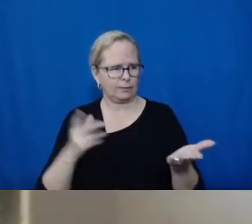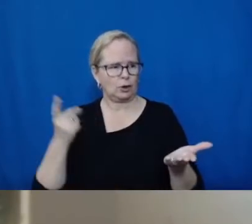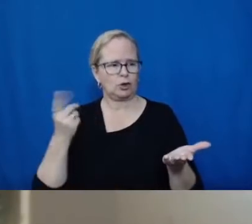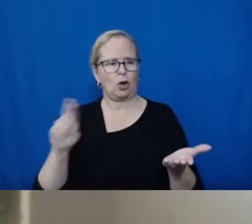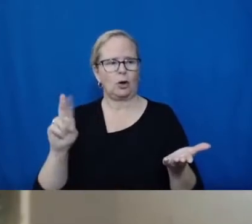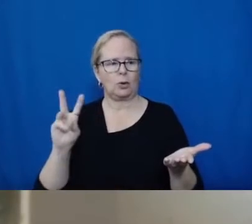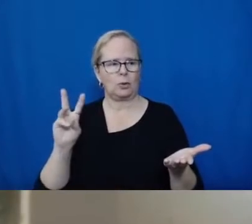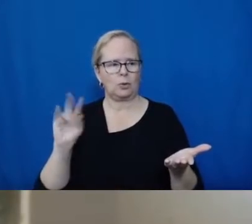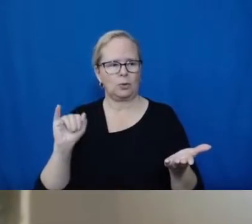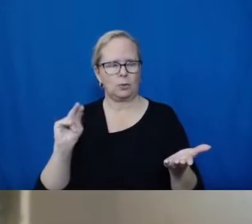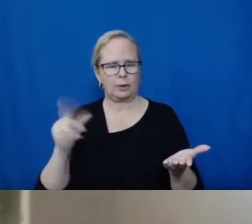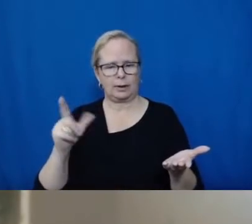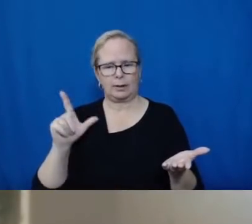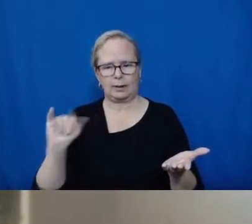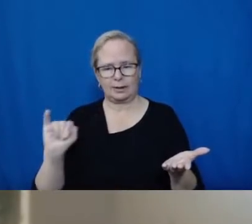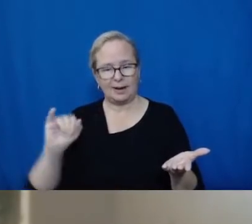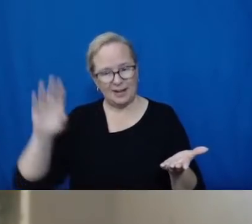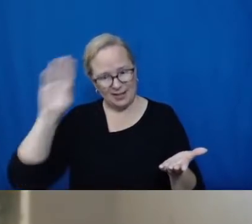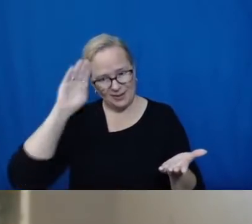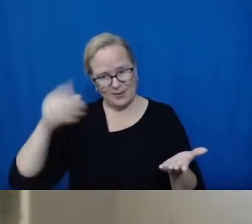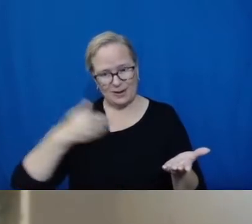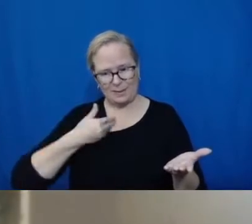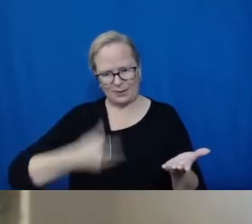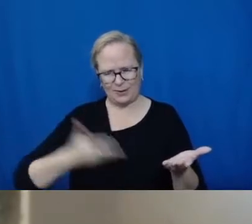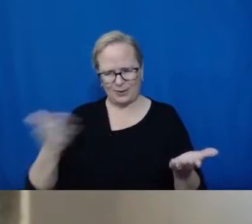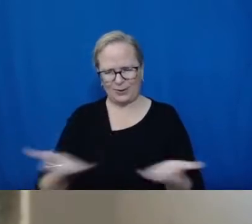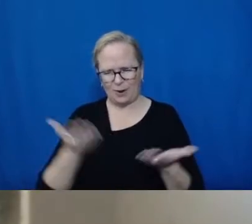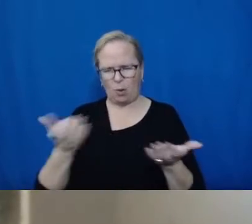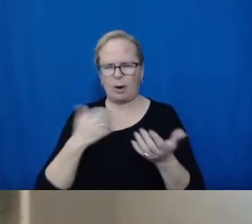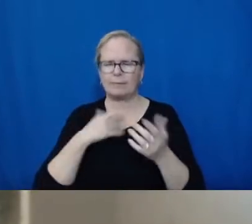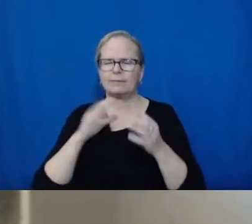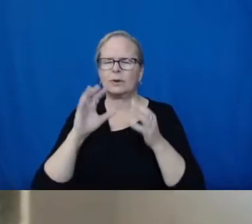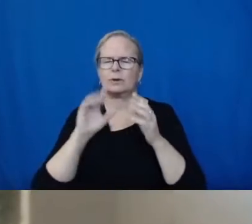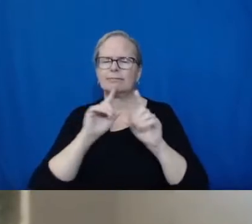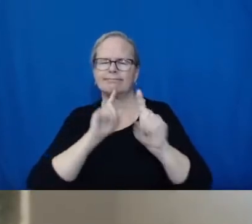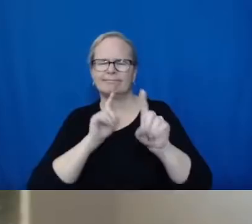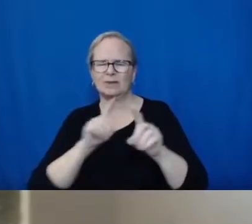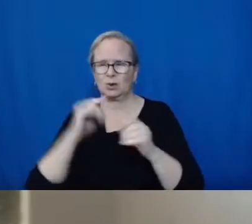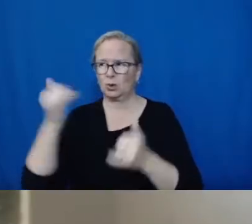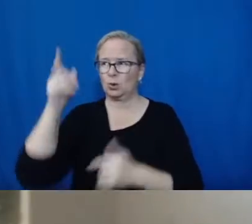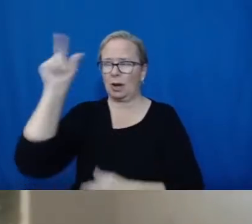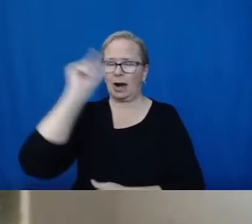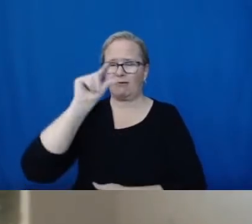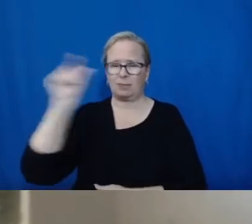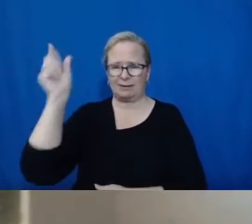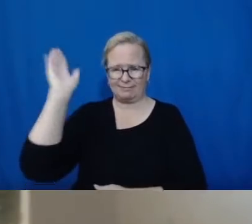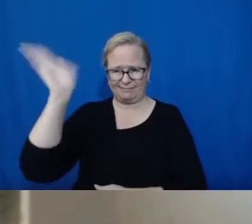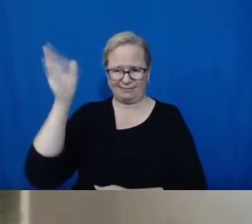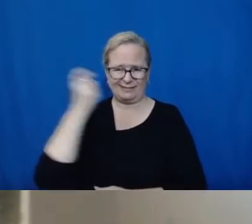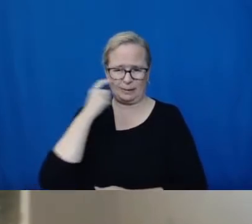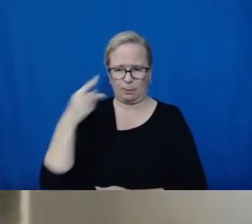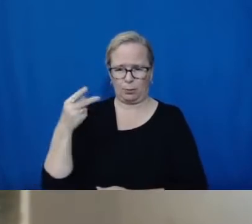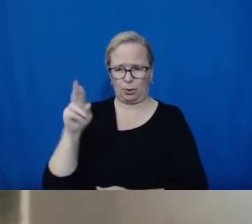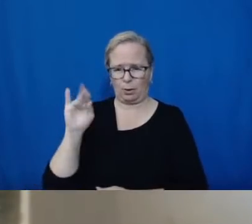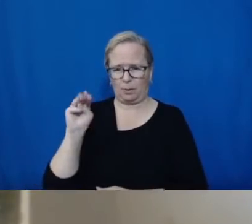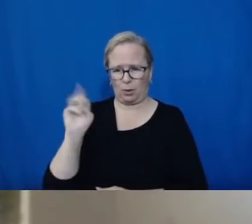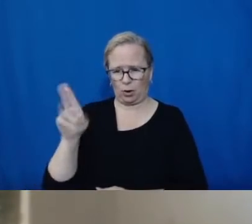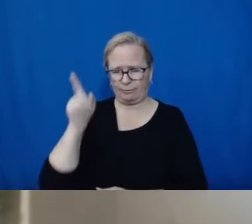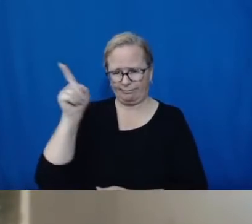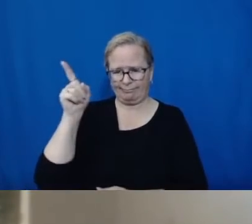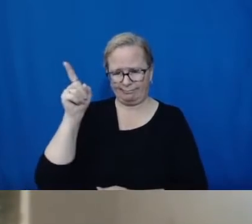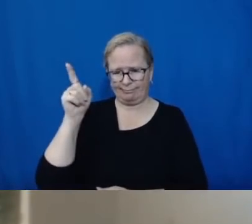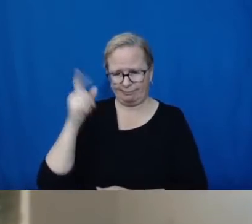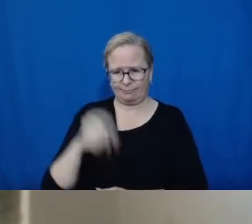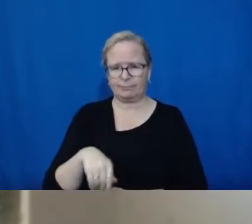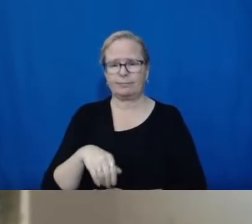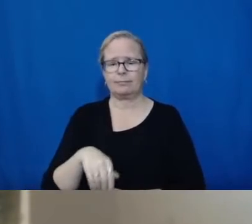Hi, everyone. I'm here to provide a few reactions to today's press announcement by the